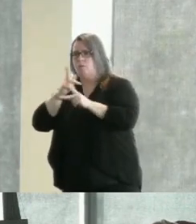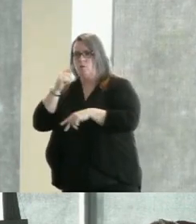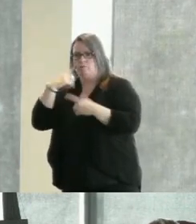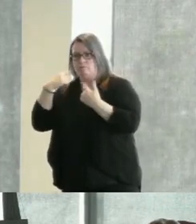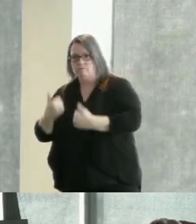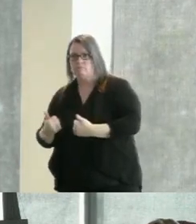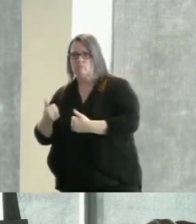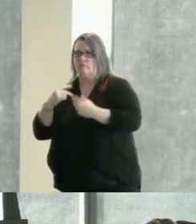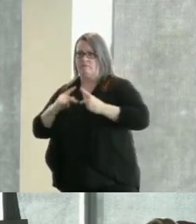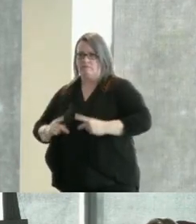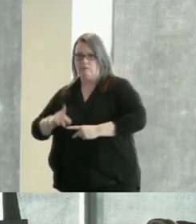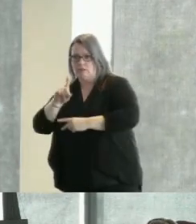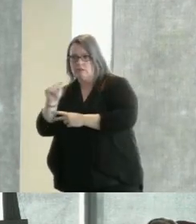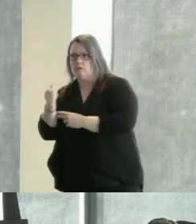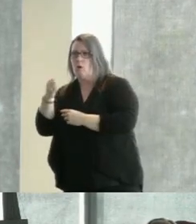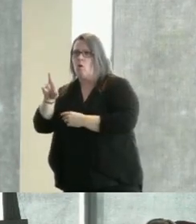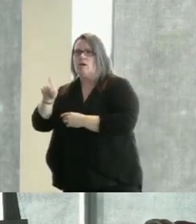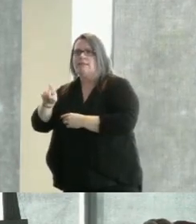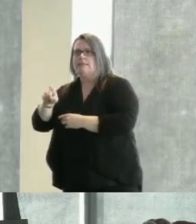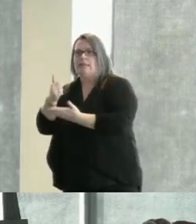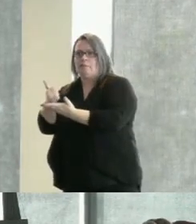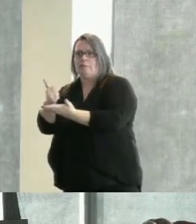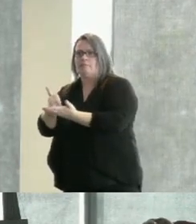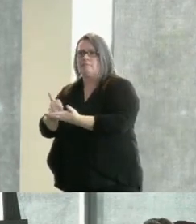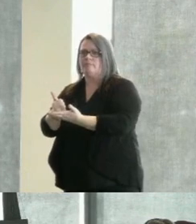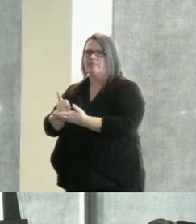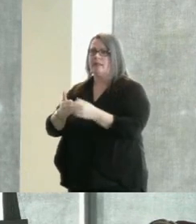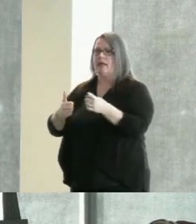physical disabilities or need assistance?